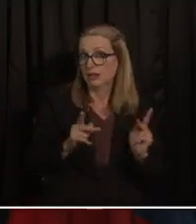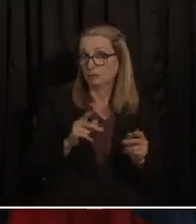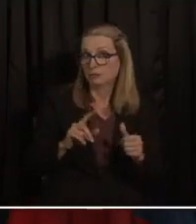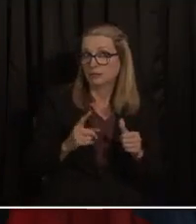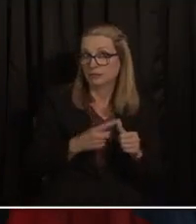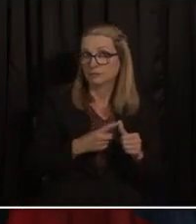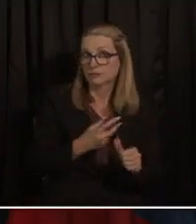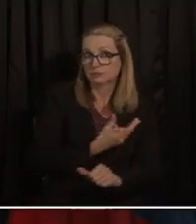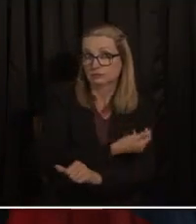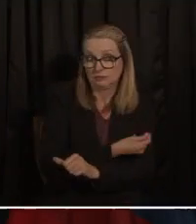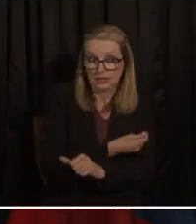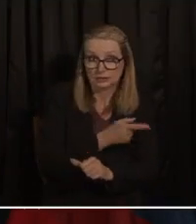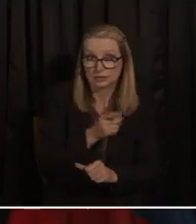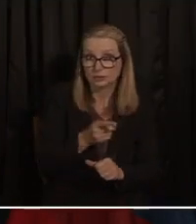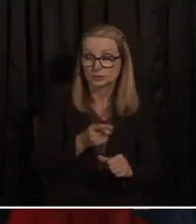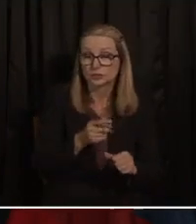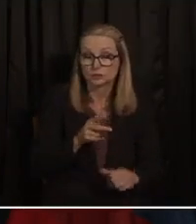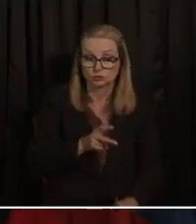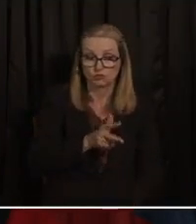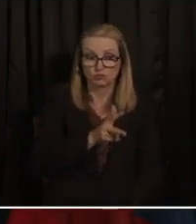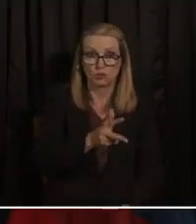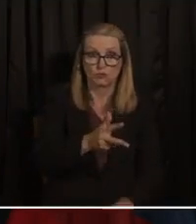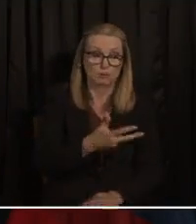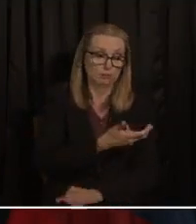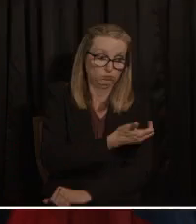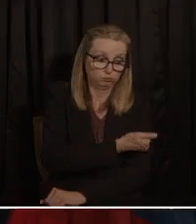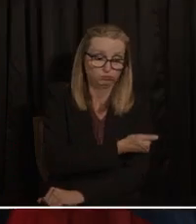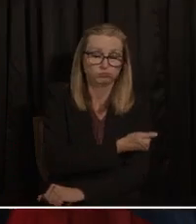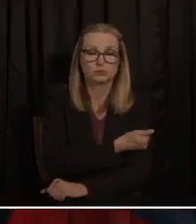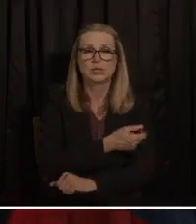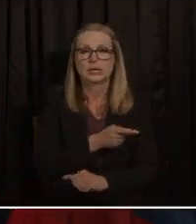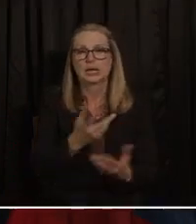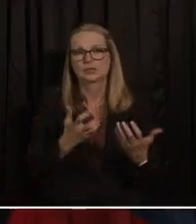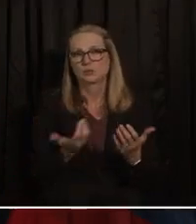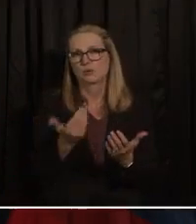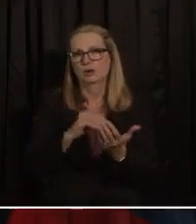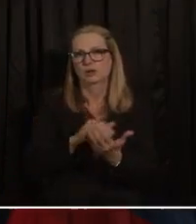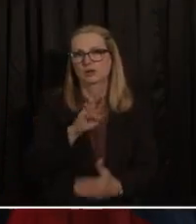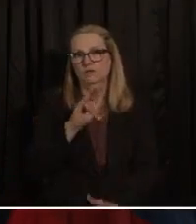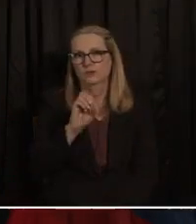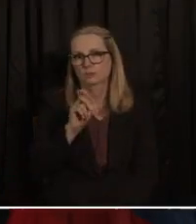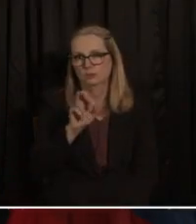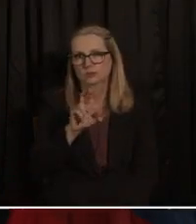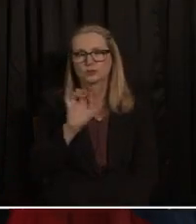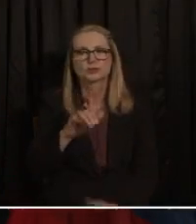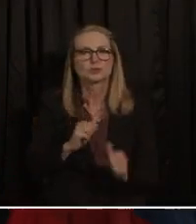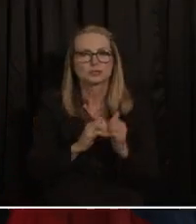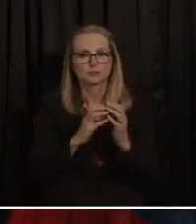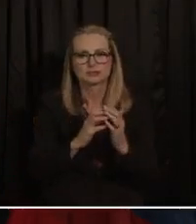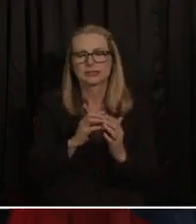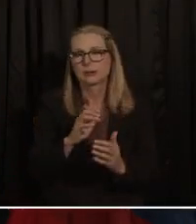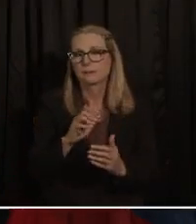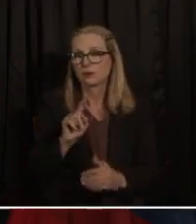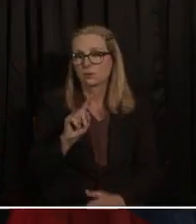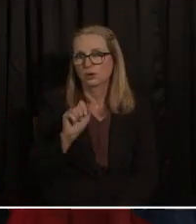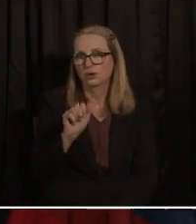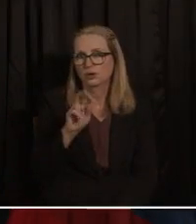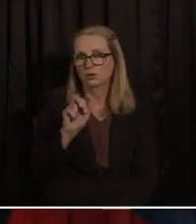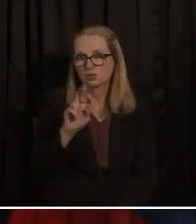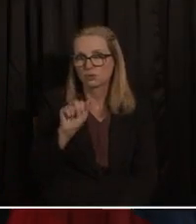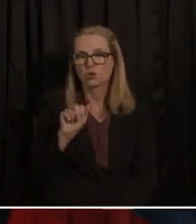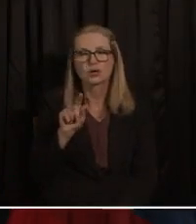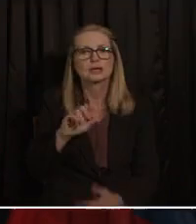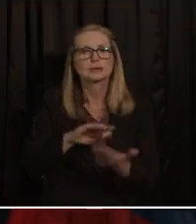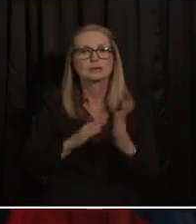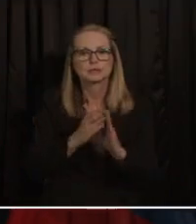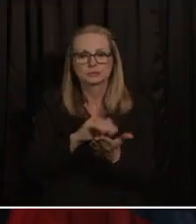way and want to do that again for their booster. And we're happy to make those available in Aurora. The Aurora Municipal